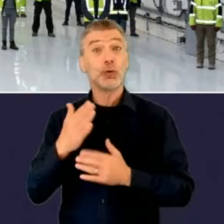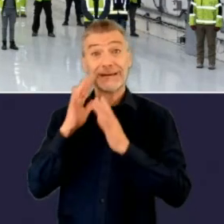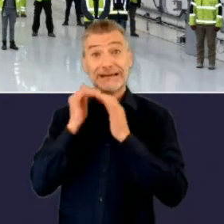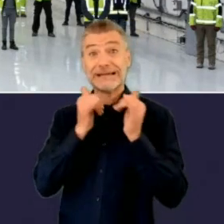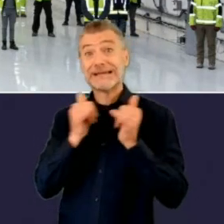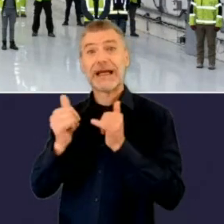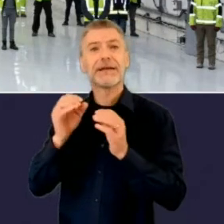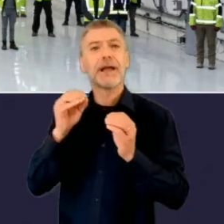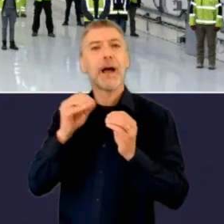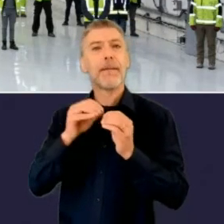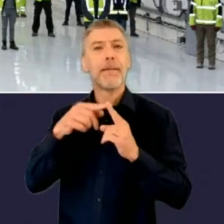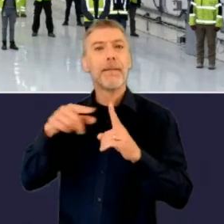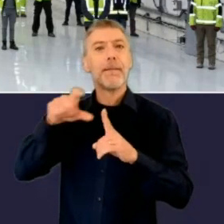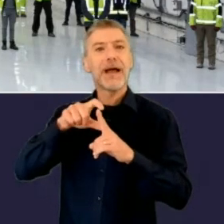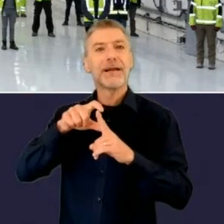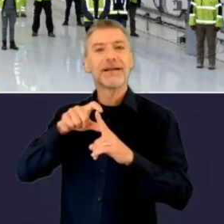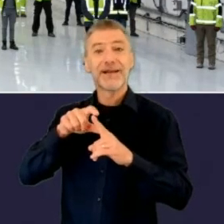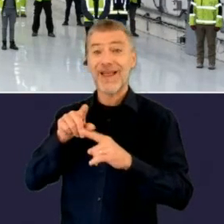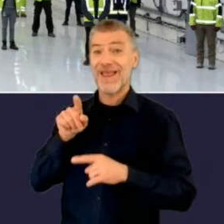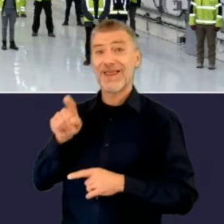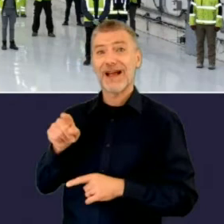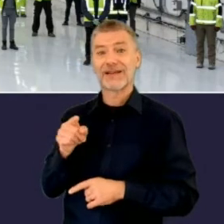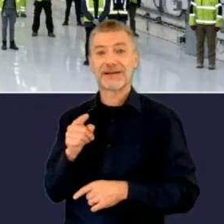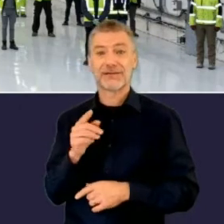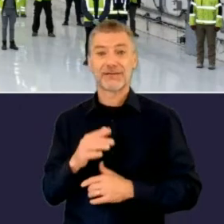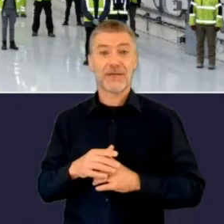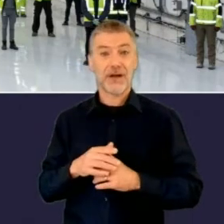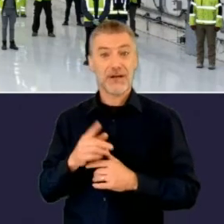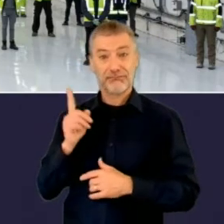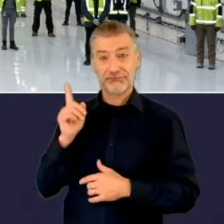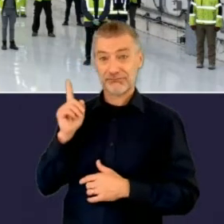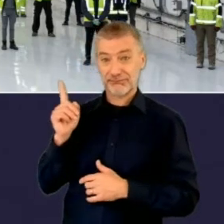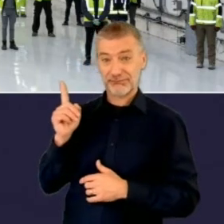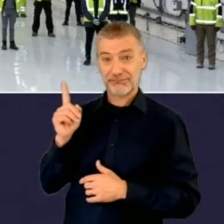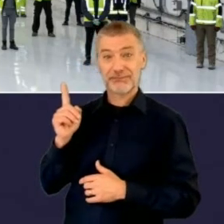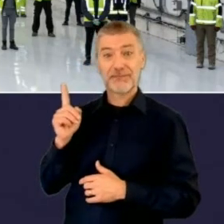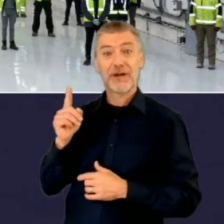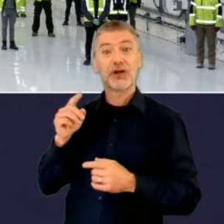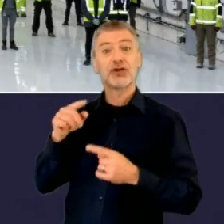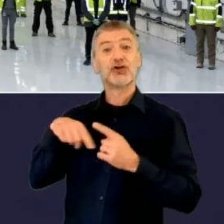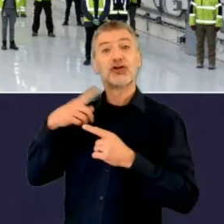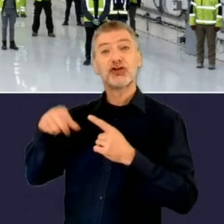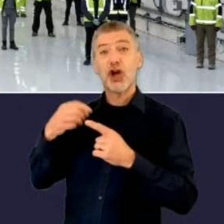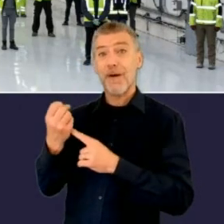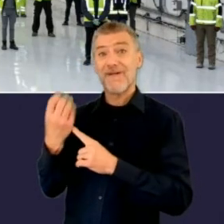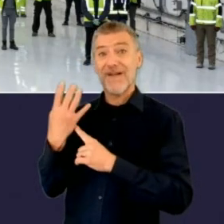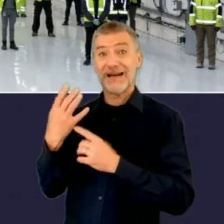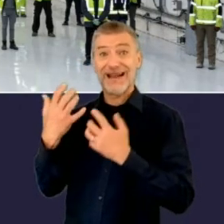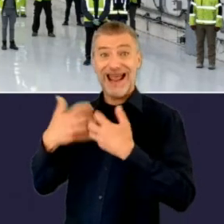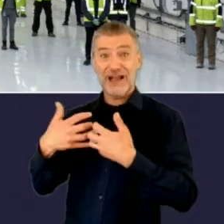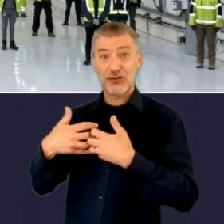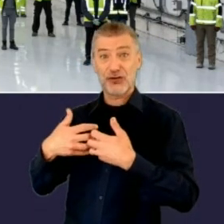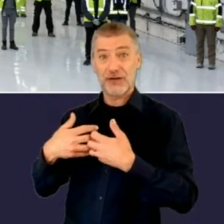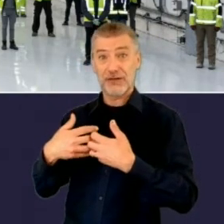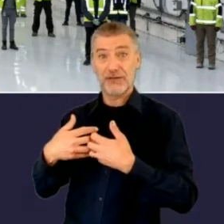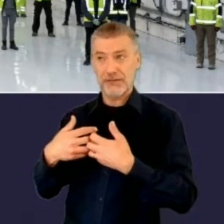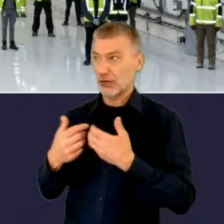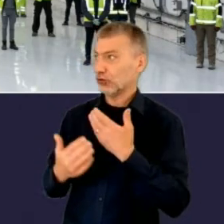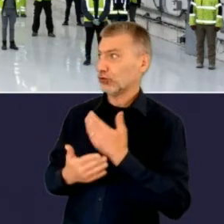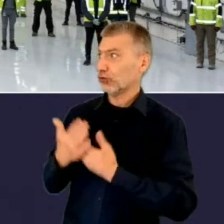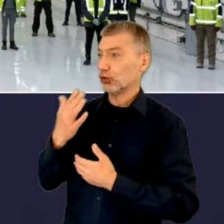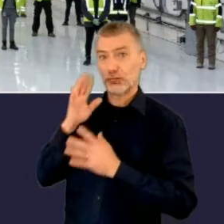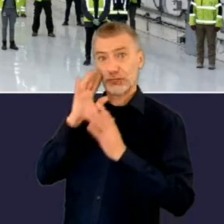a 97K XWB turbofan engine, and that carried out our first ever testing in the new facility. And as the